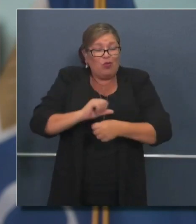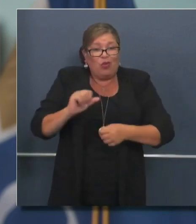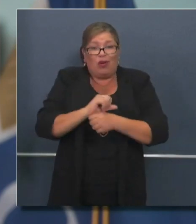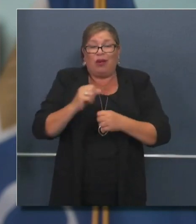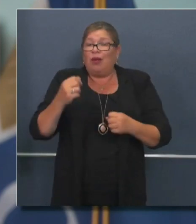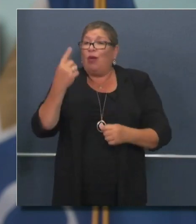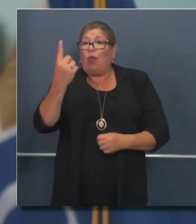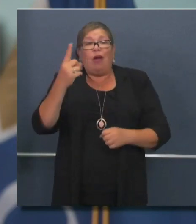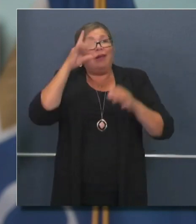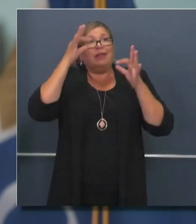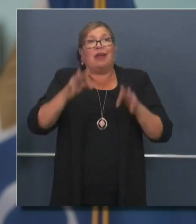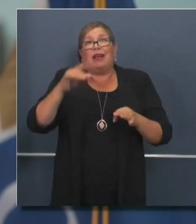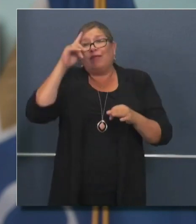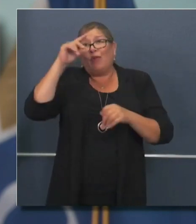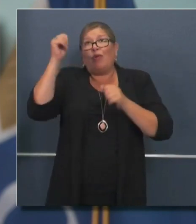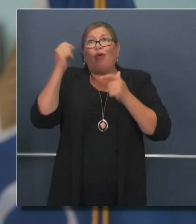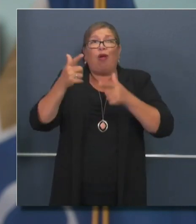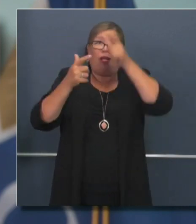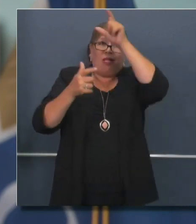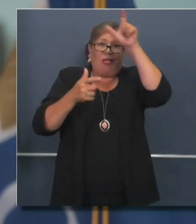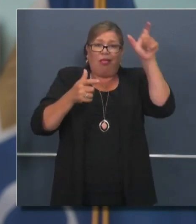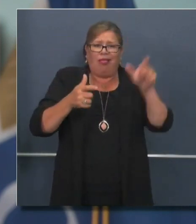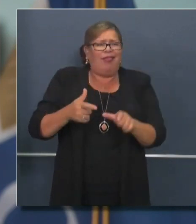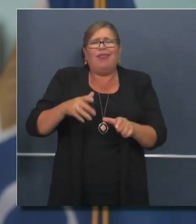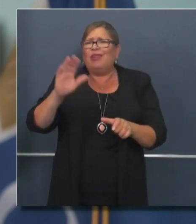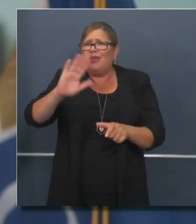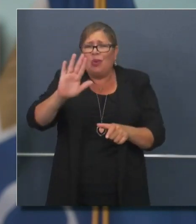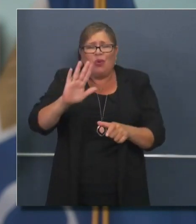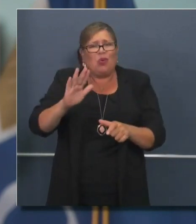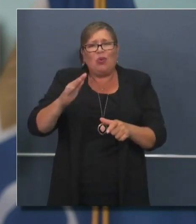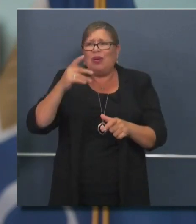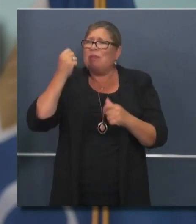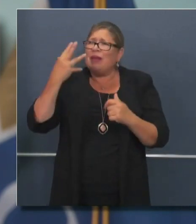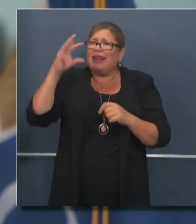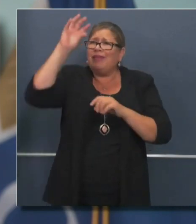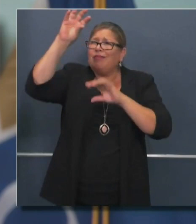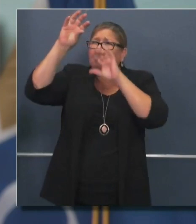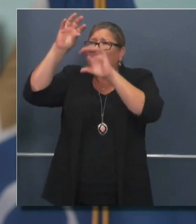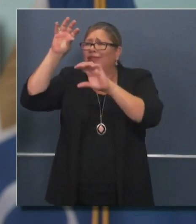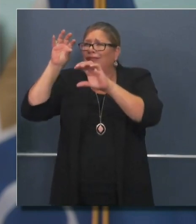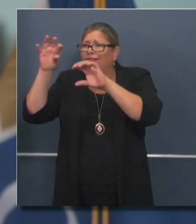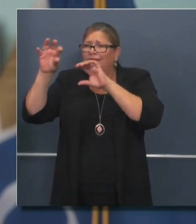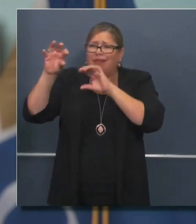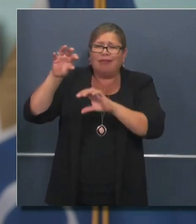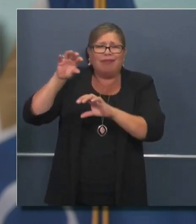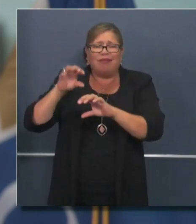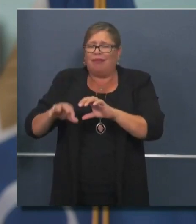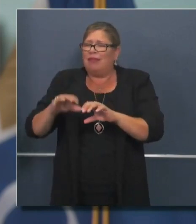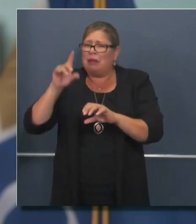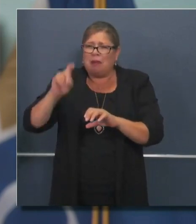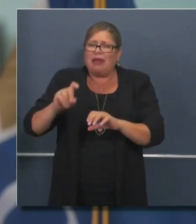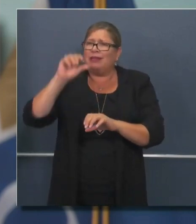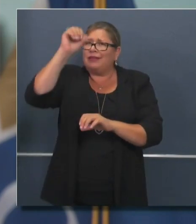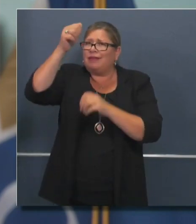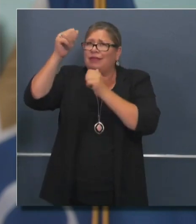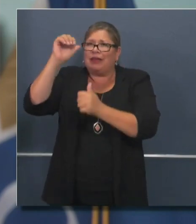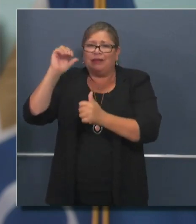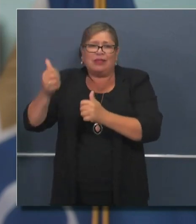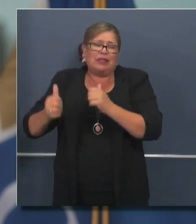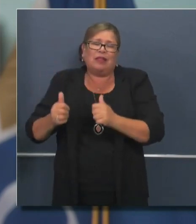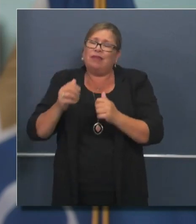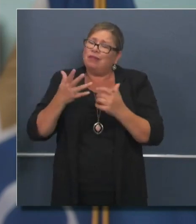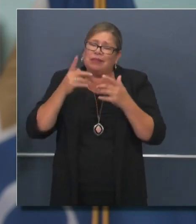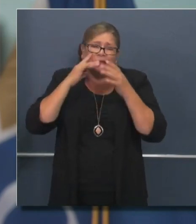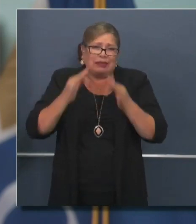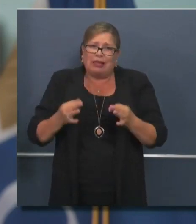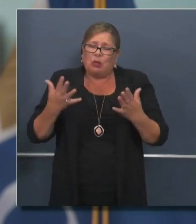considerations, local construct, localism fundamentally in mind. And so Dr. Galley will speak to